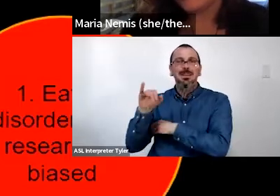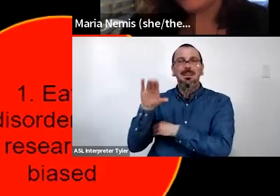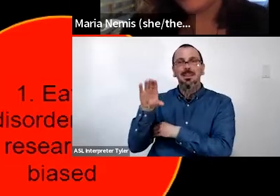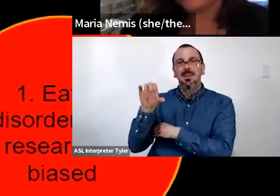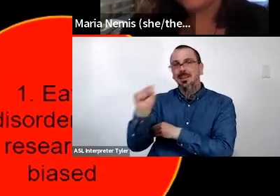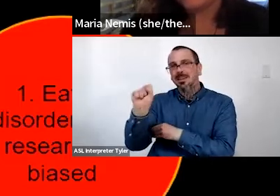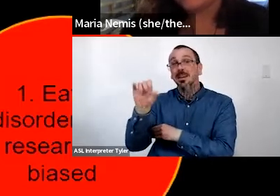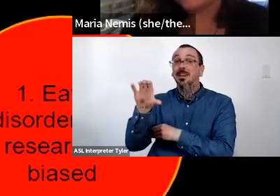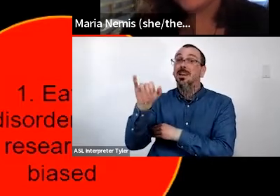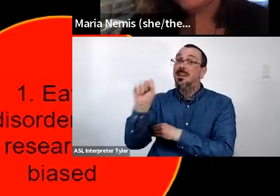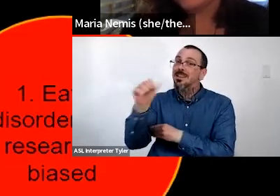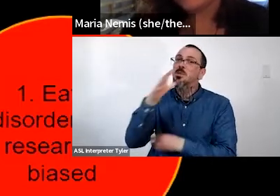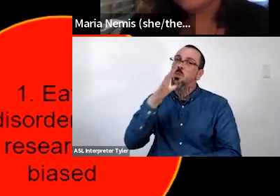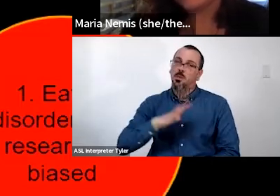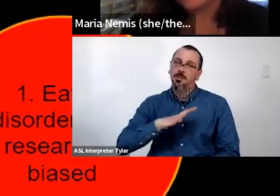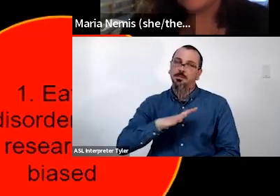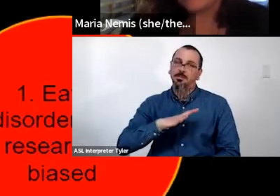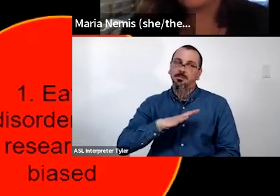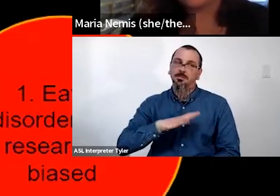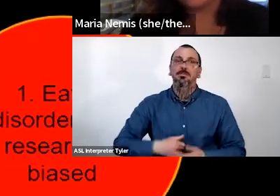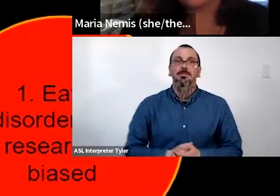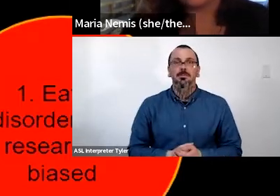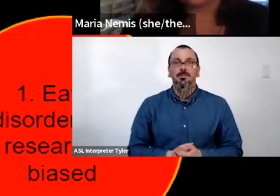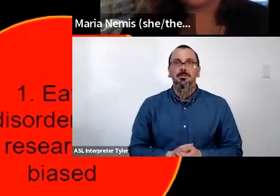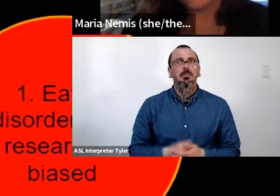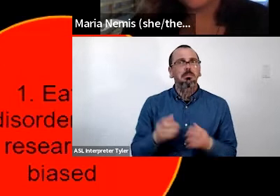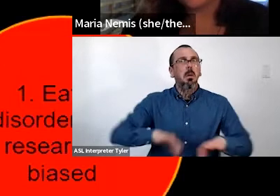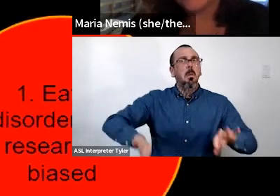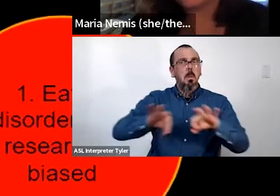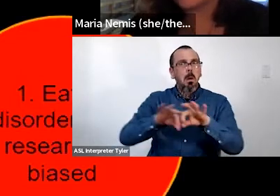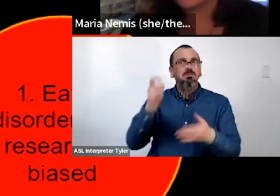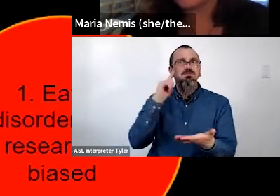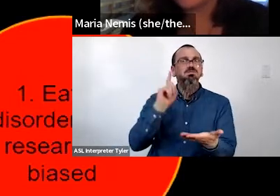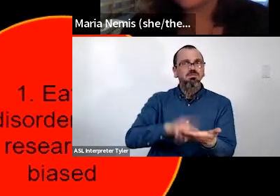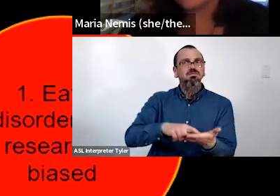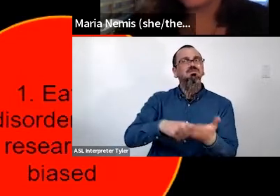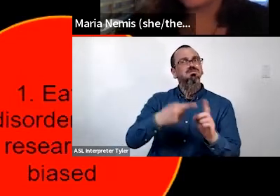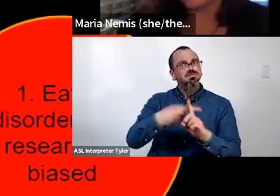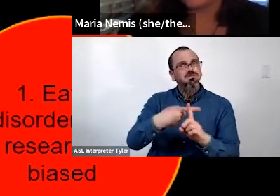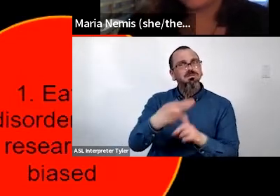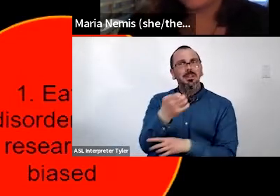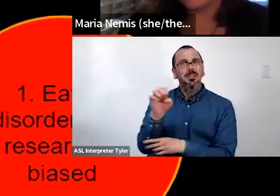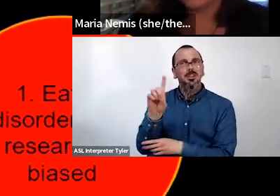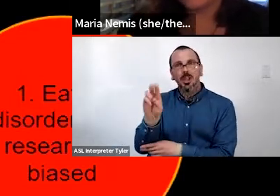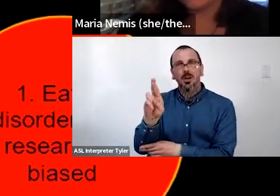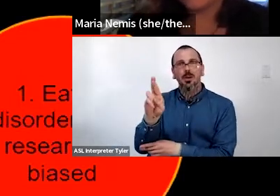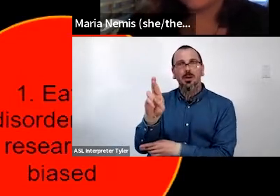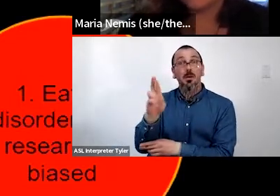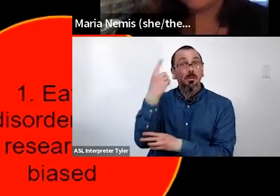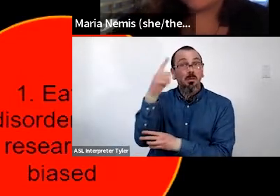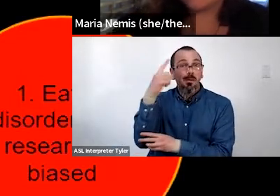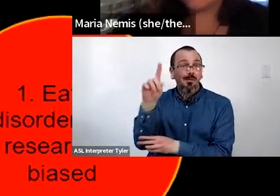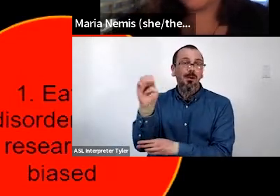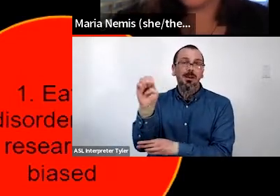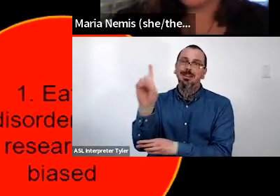plays an important role in the success of ED treatment, and that there's a significant lack of research done on how to treat gender minorities with